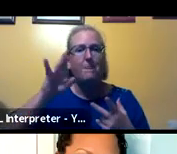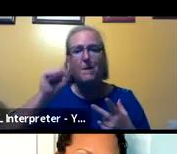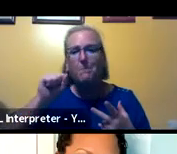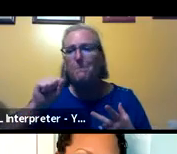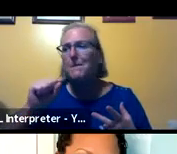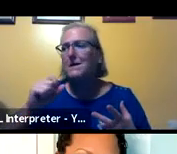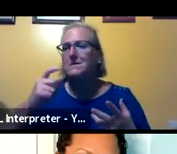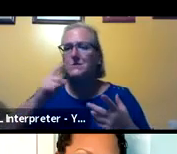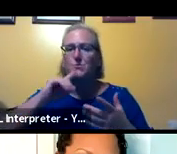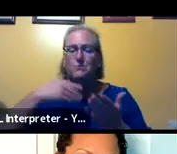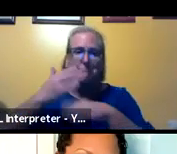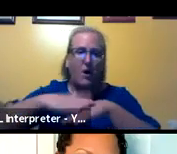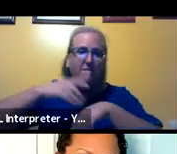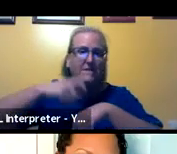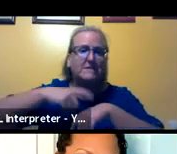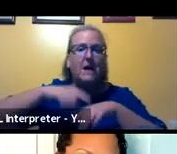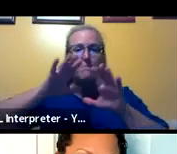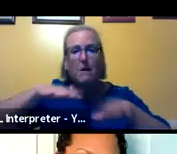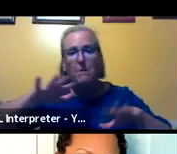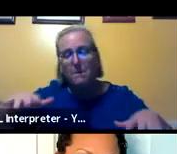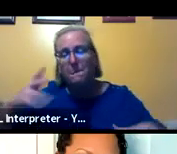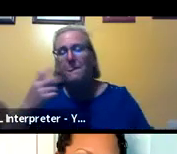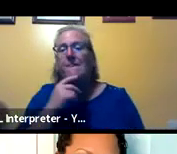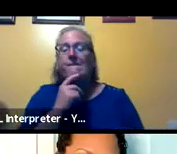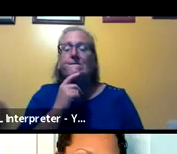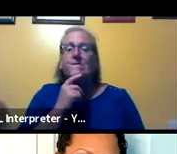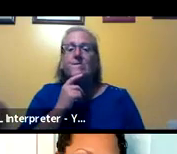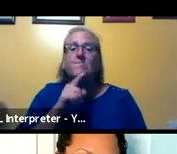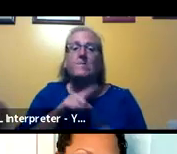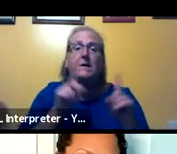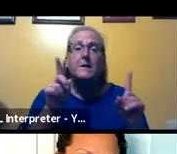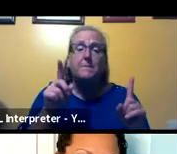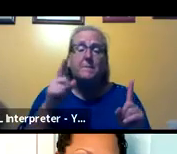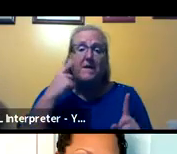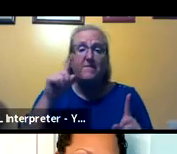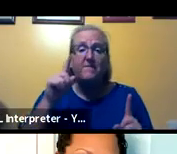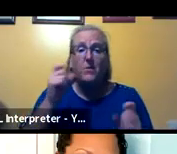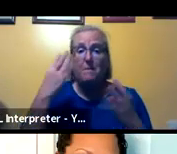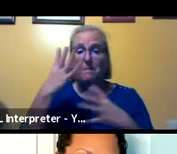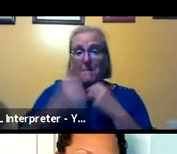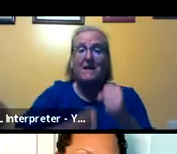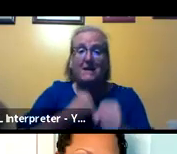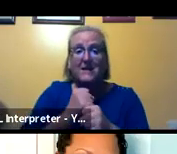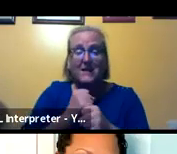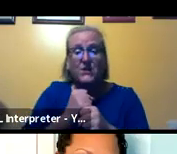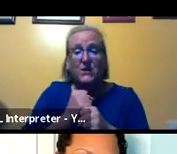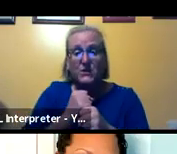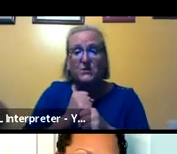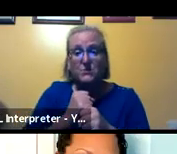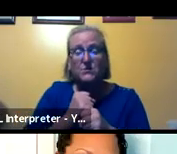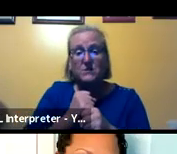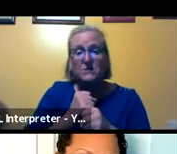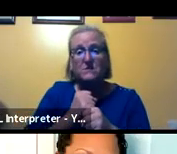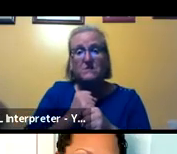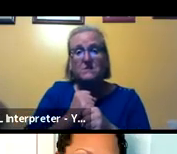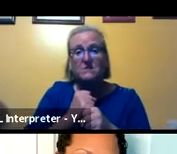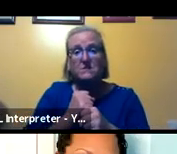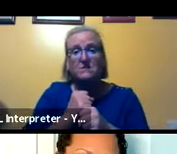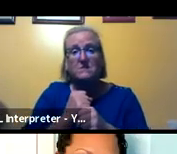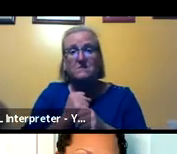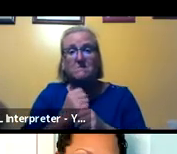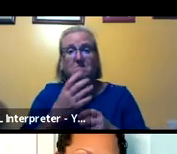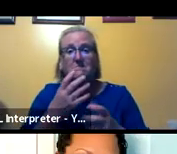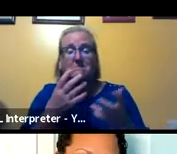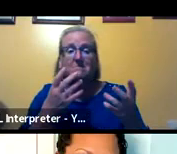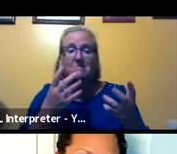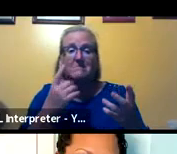compounded now potentially by COVID-19. But for several years, and this is